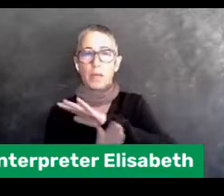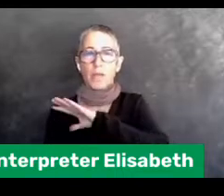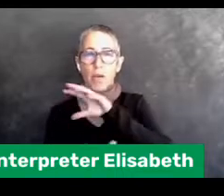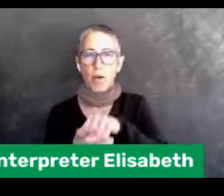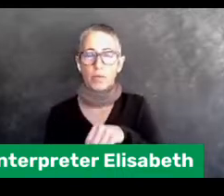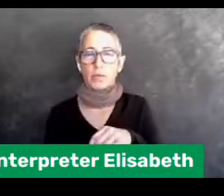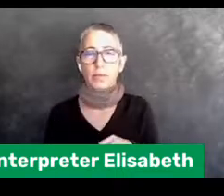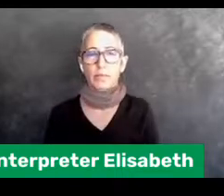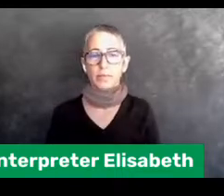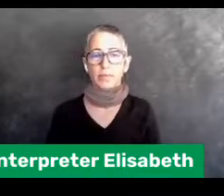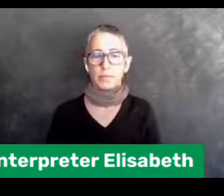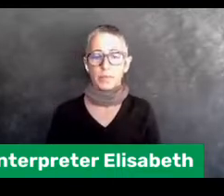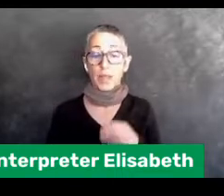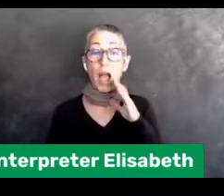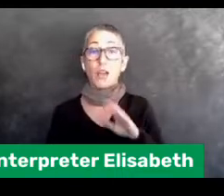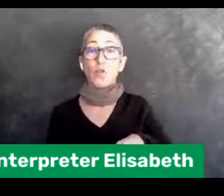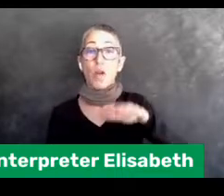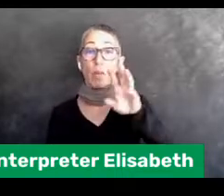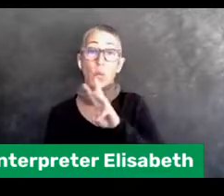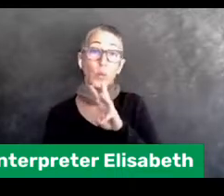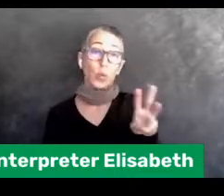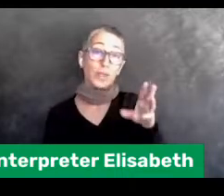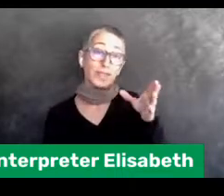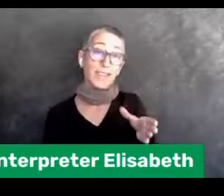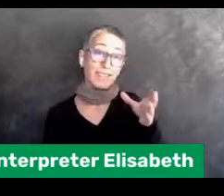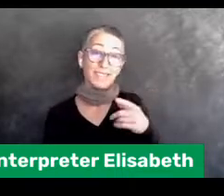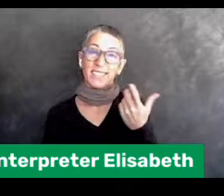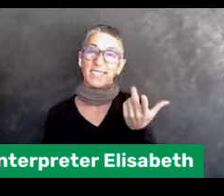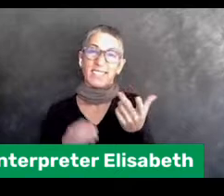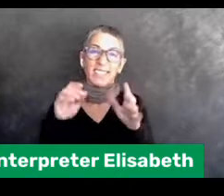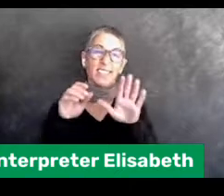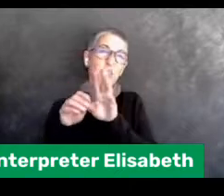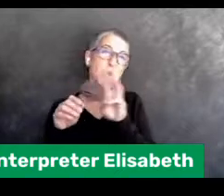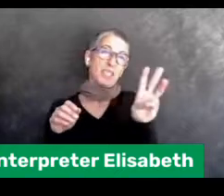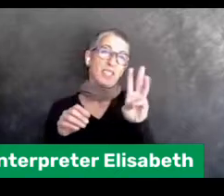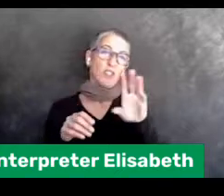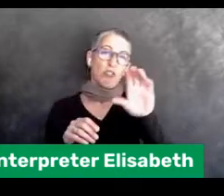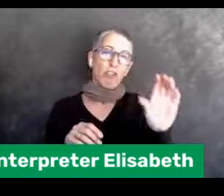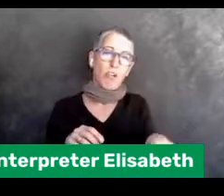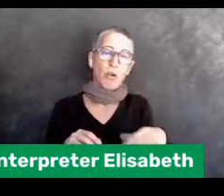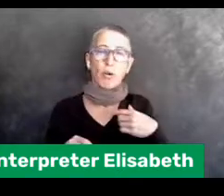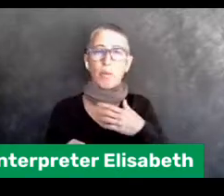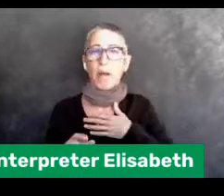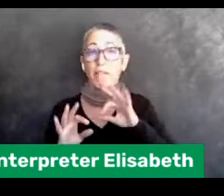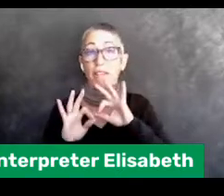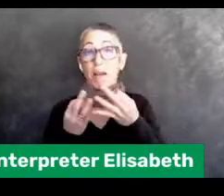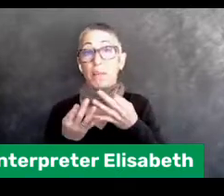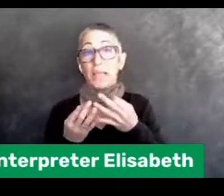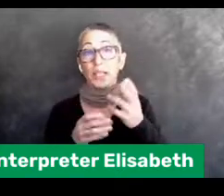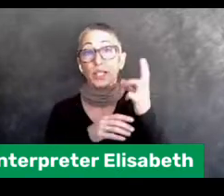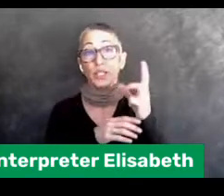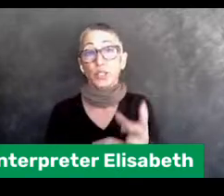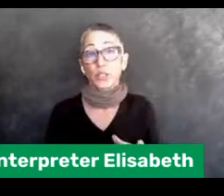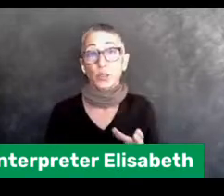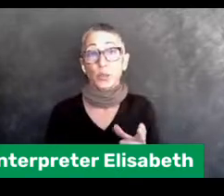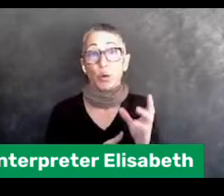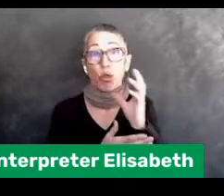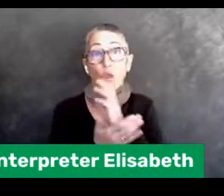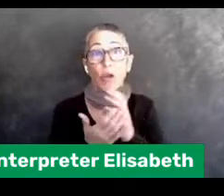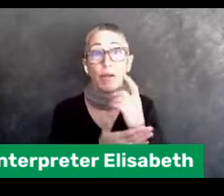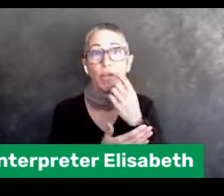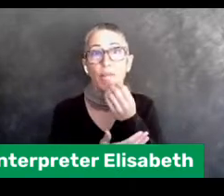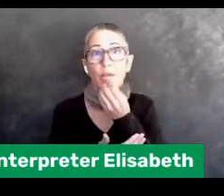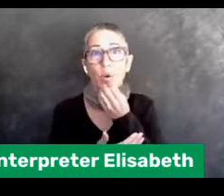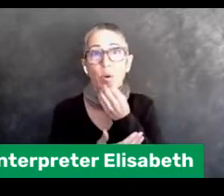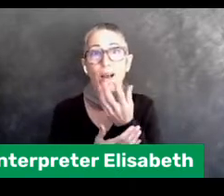up on the west side of Chicago in the early 2000s, my family and I were conditioned to seek food resources outside of our